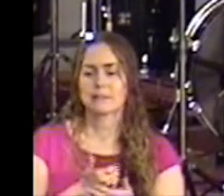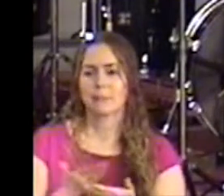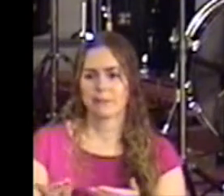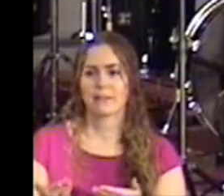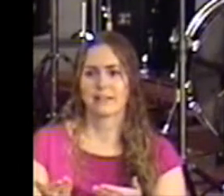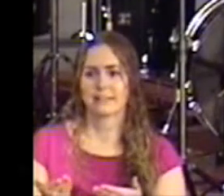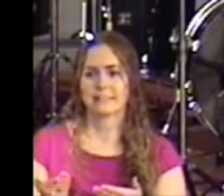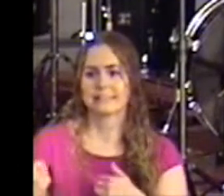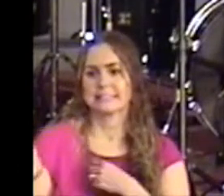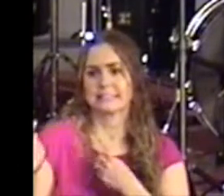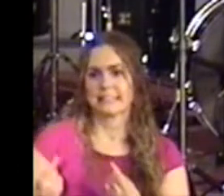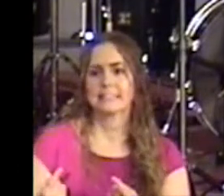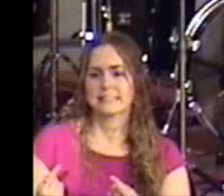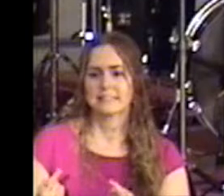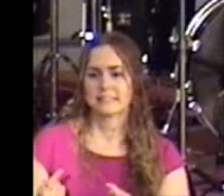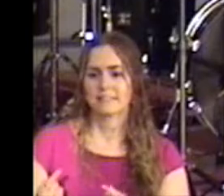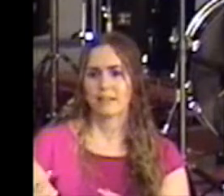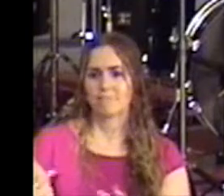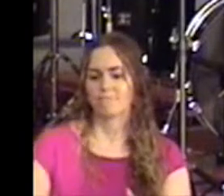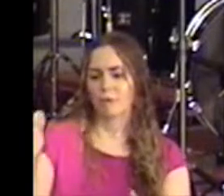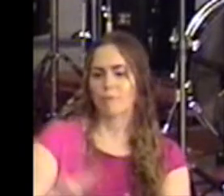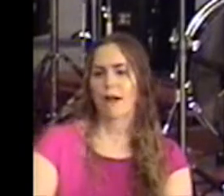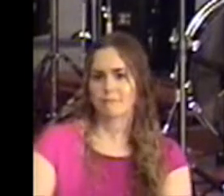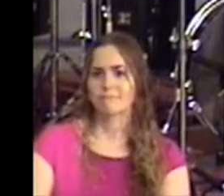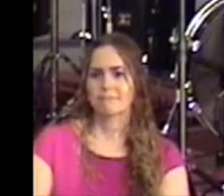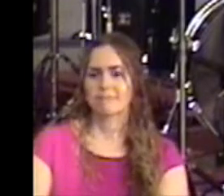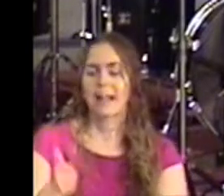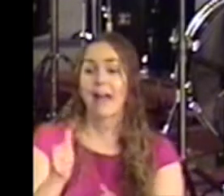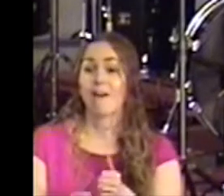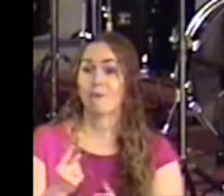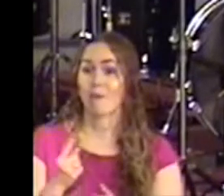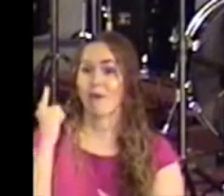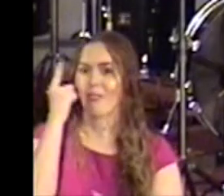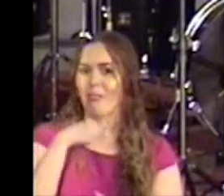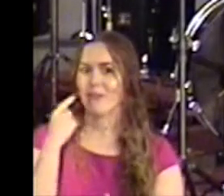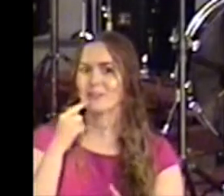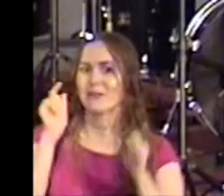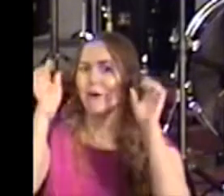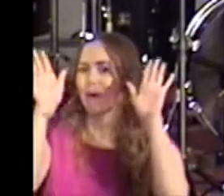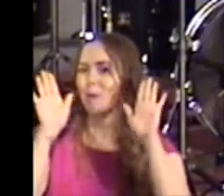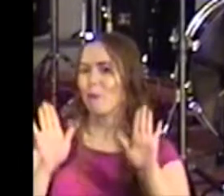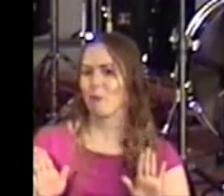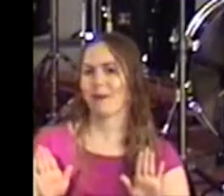here. Everybody looks great as they get older. So.